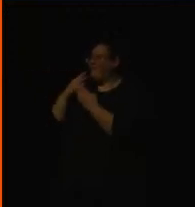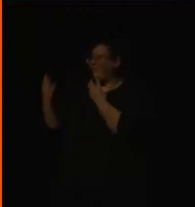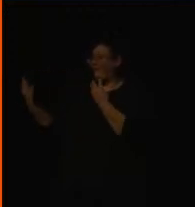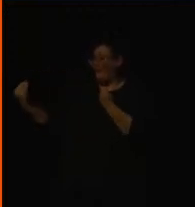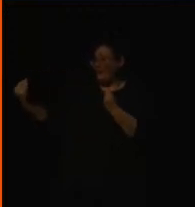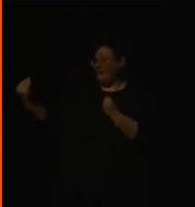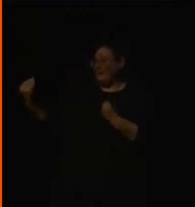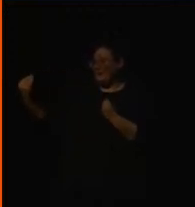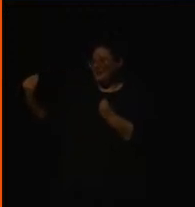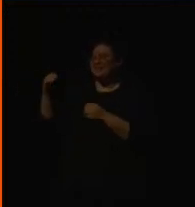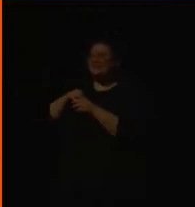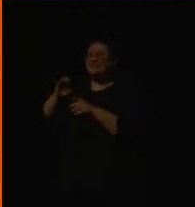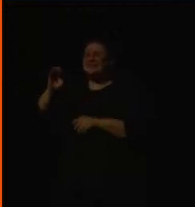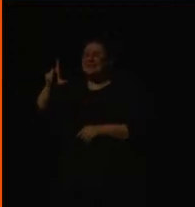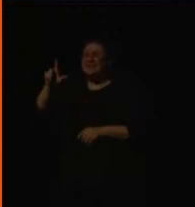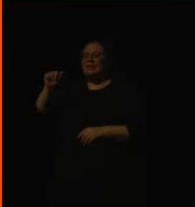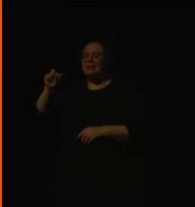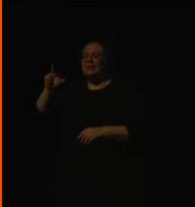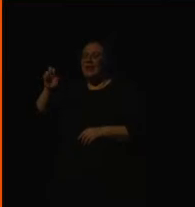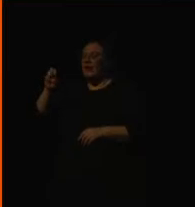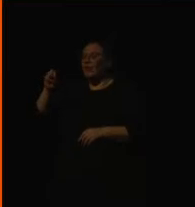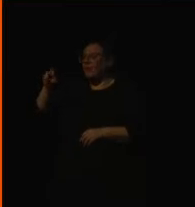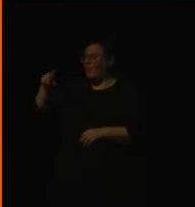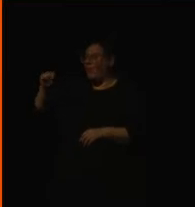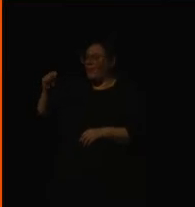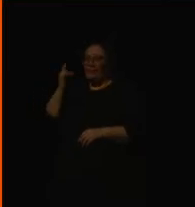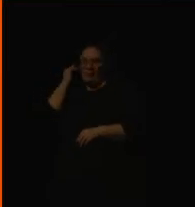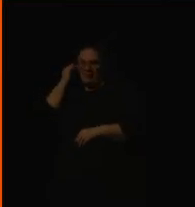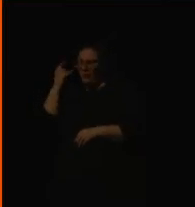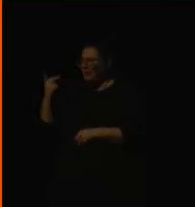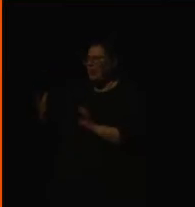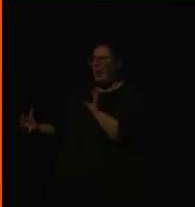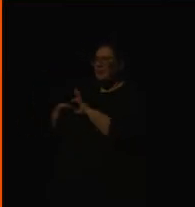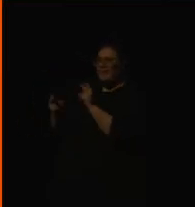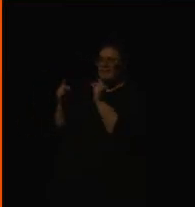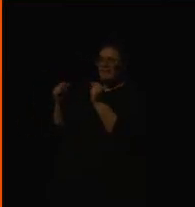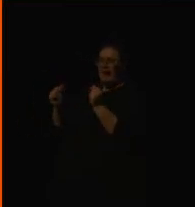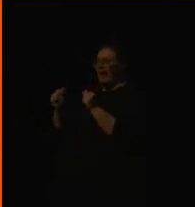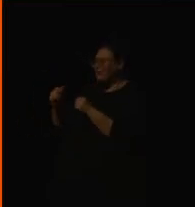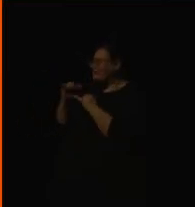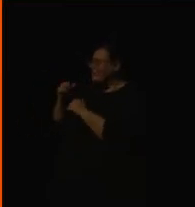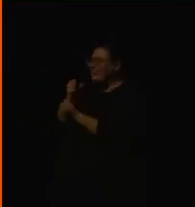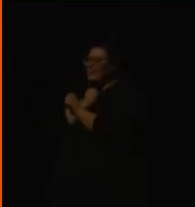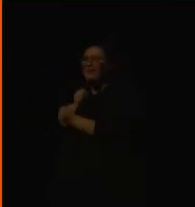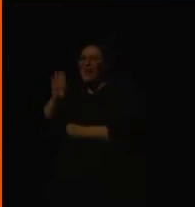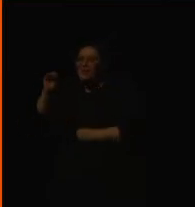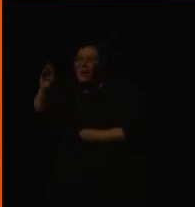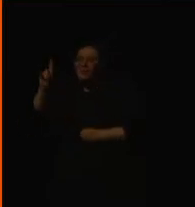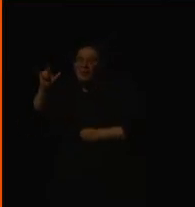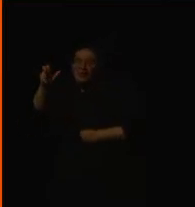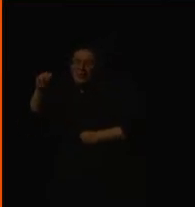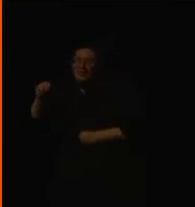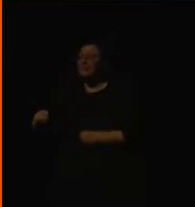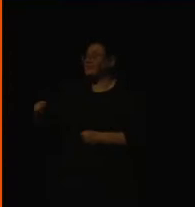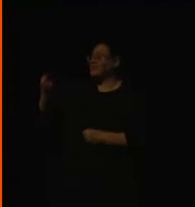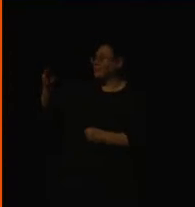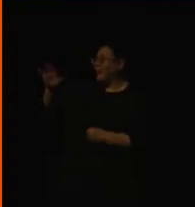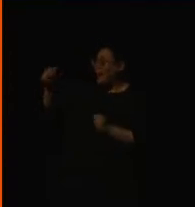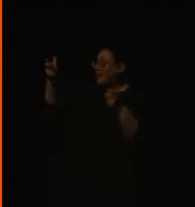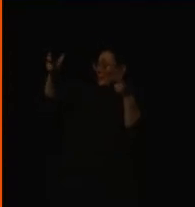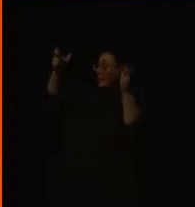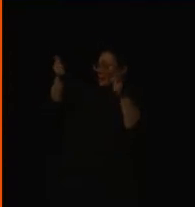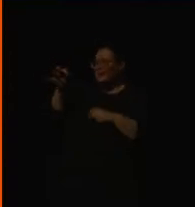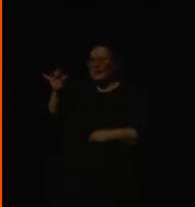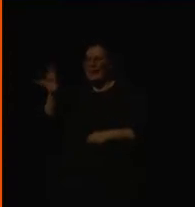old in Claremont, California. We bonded quickly over a shared love of Bob Dylan, NBA basketball,